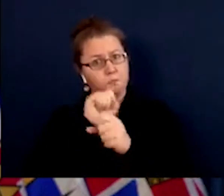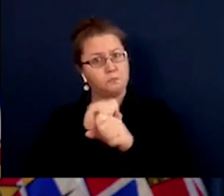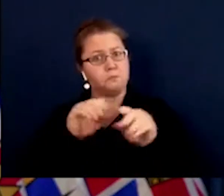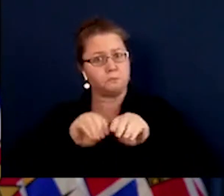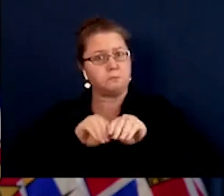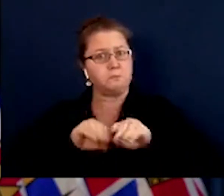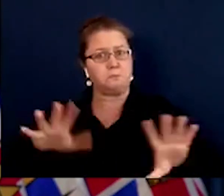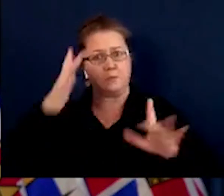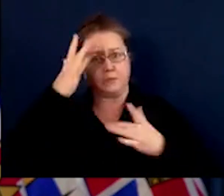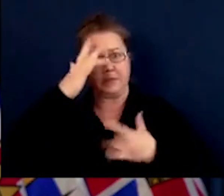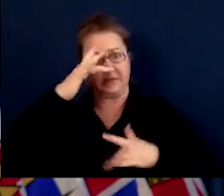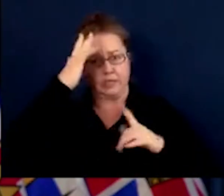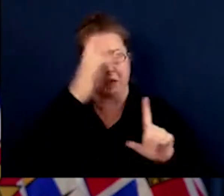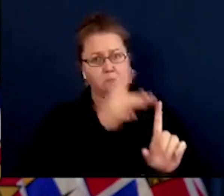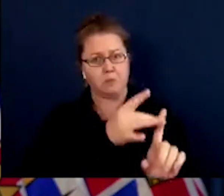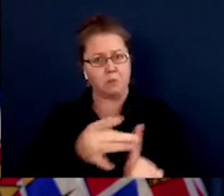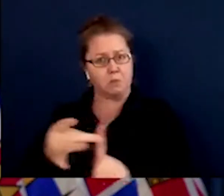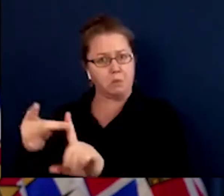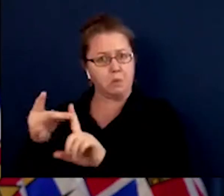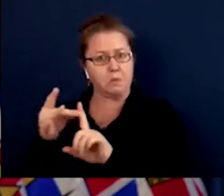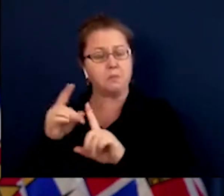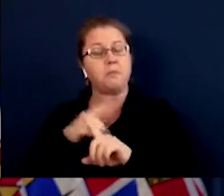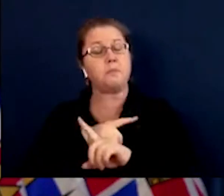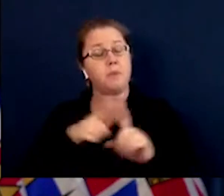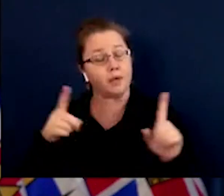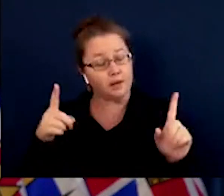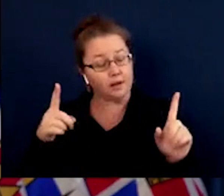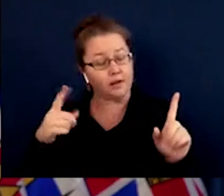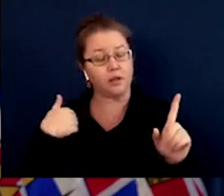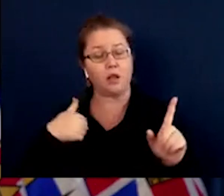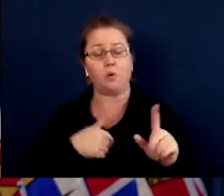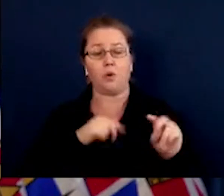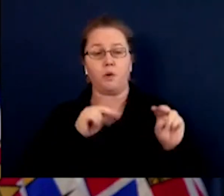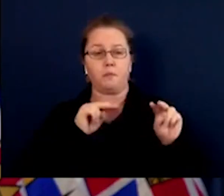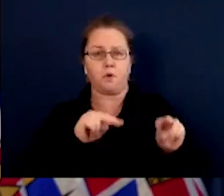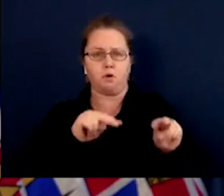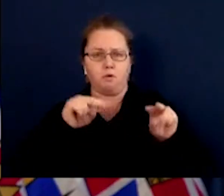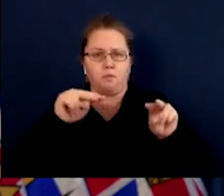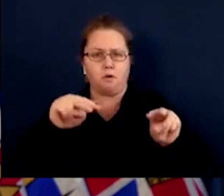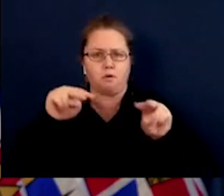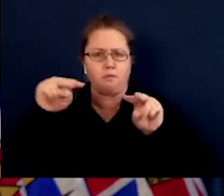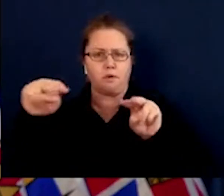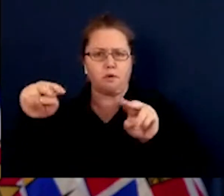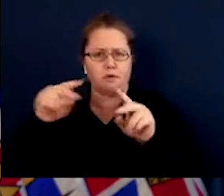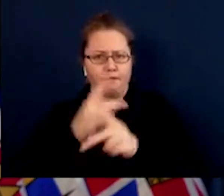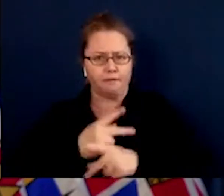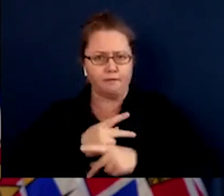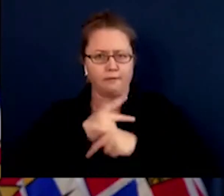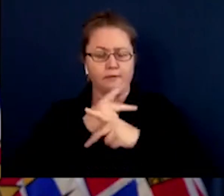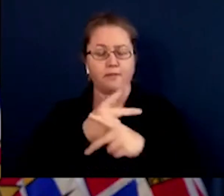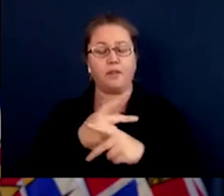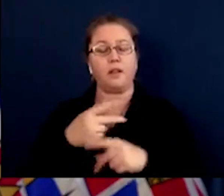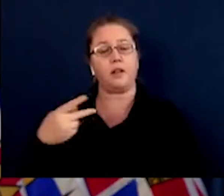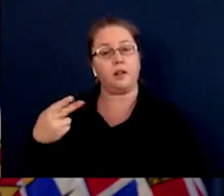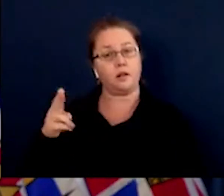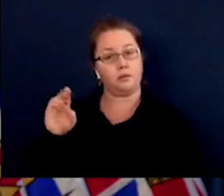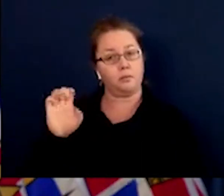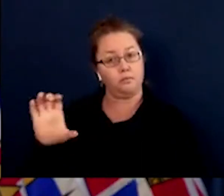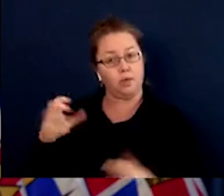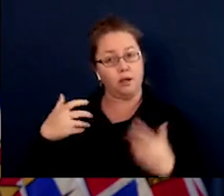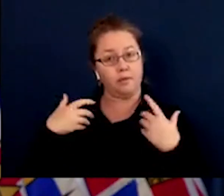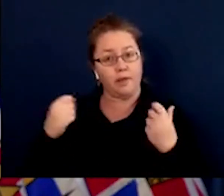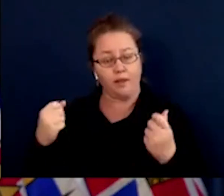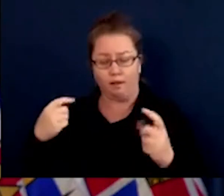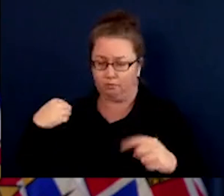have been monitoring all of the exposure events, and we have had very little transmission in the schools, and public health has been working with the